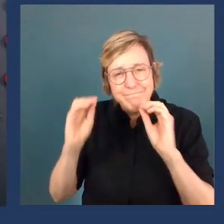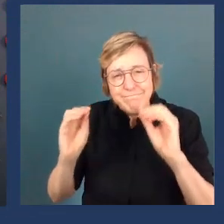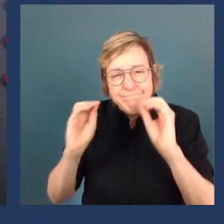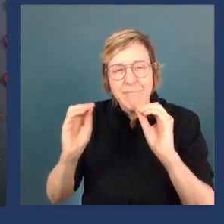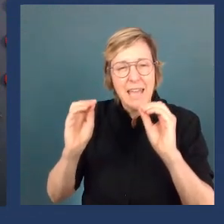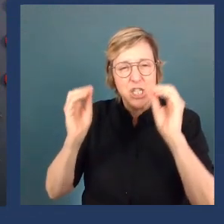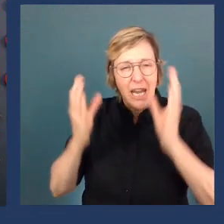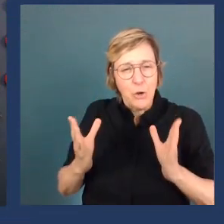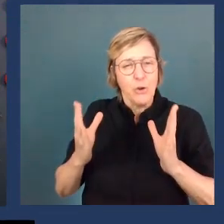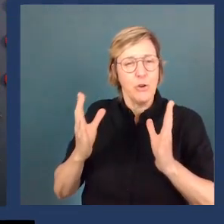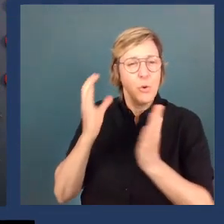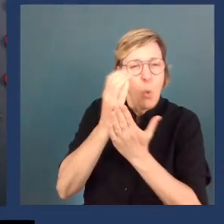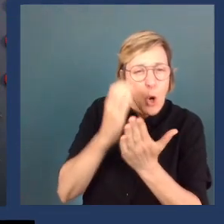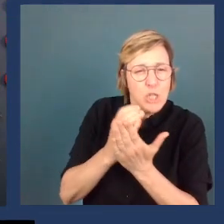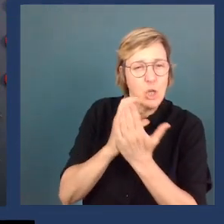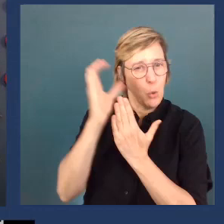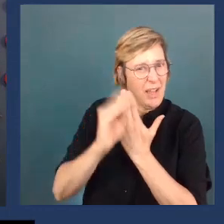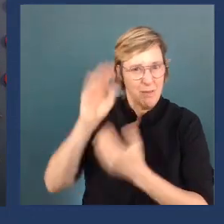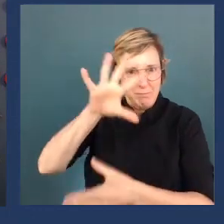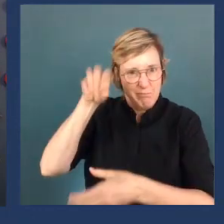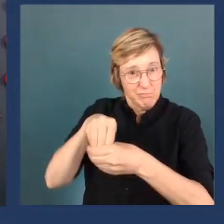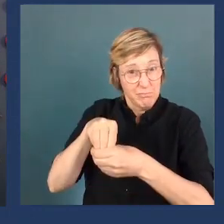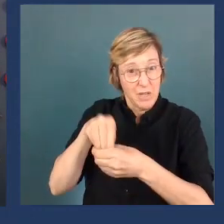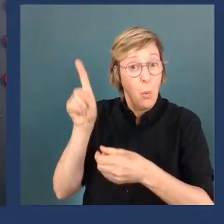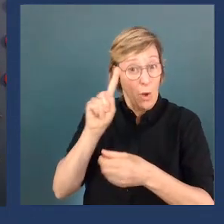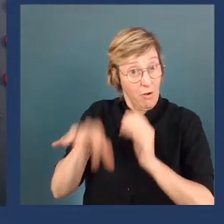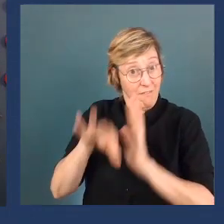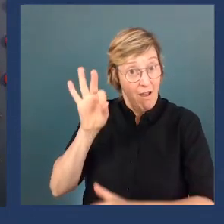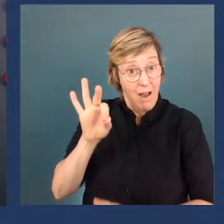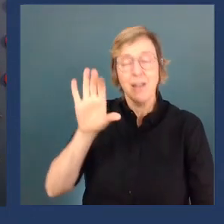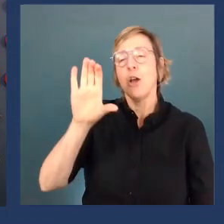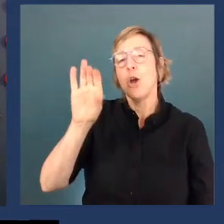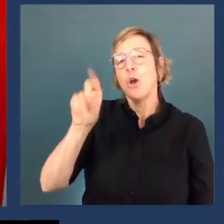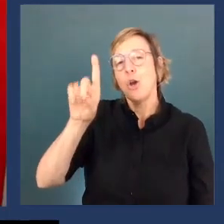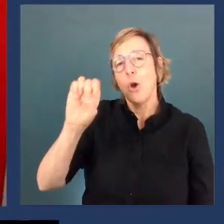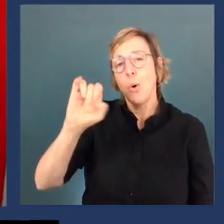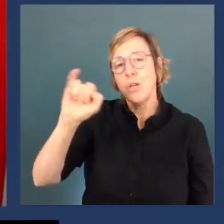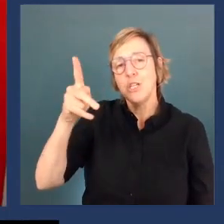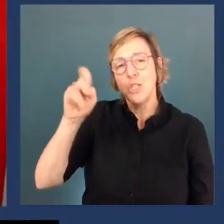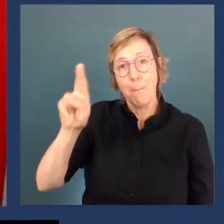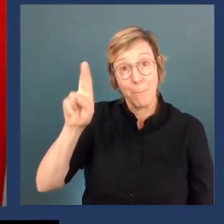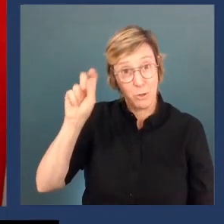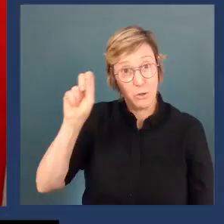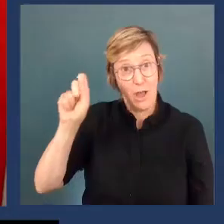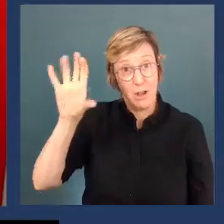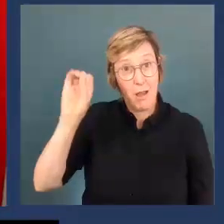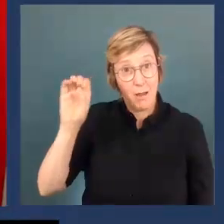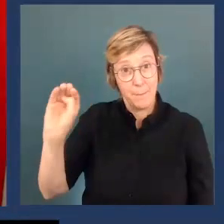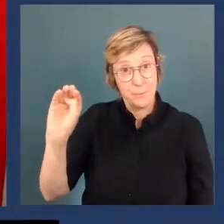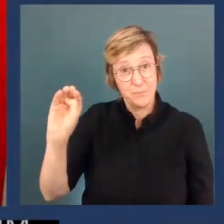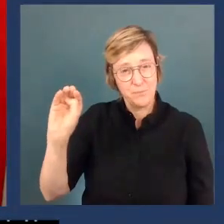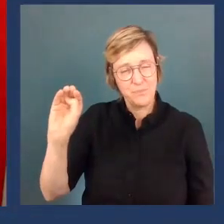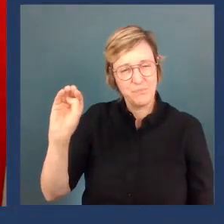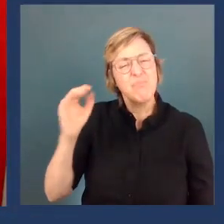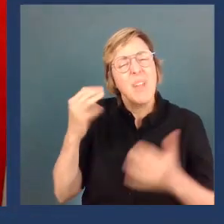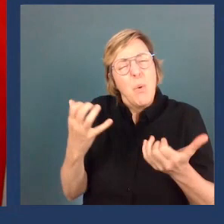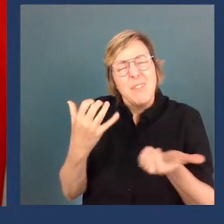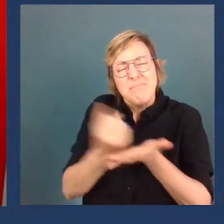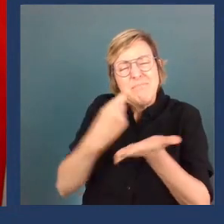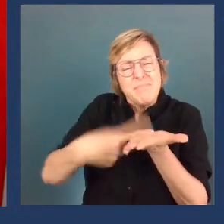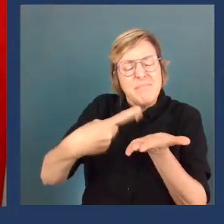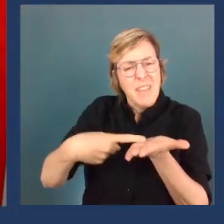curriculum. All the details are at codejumper.com. I also want to talk about that experimentation piece I